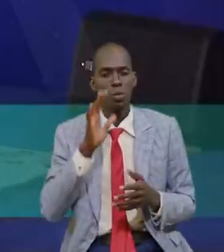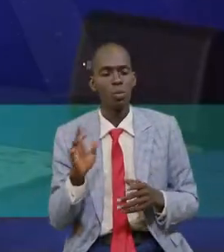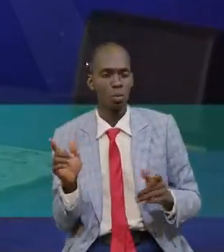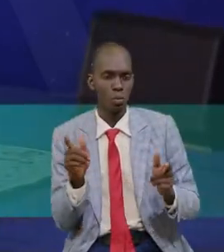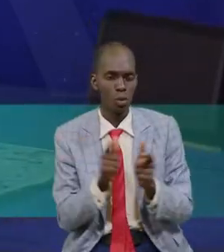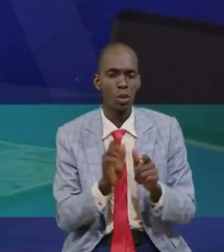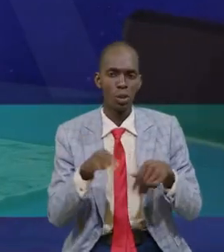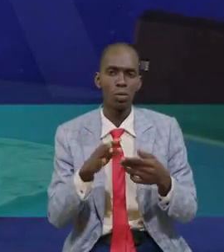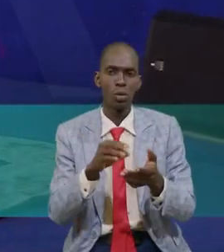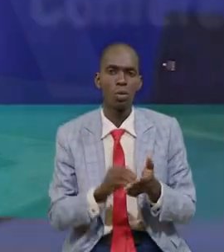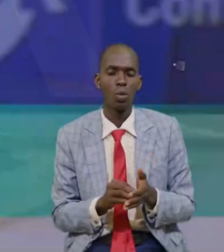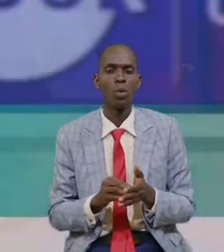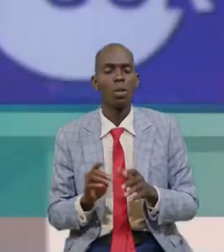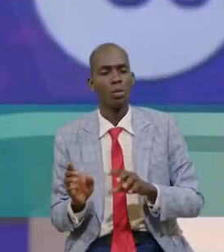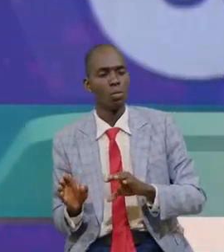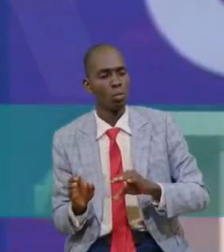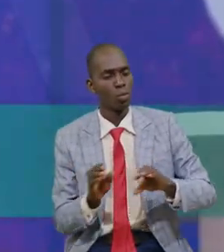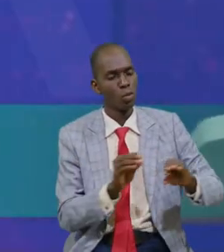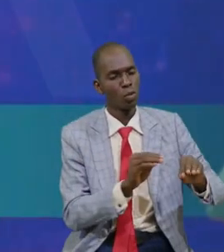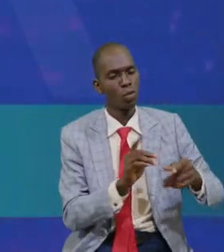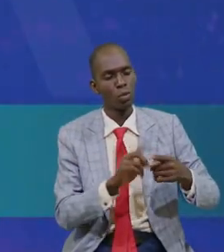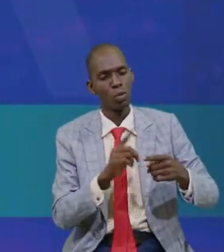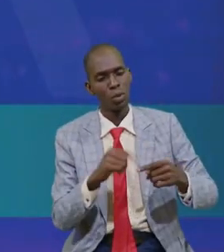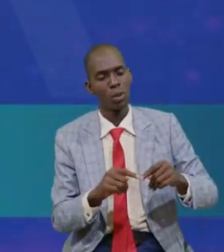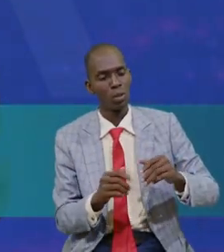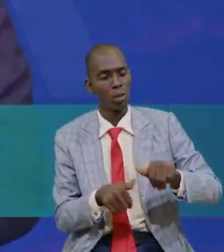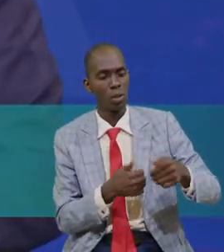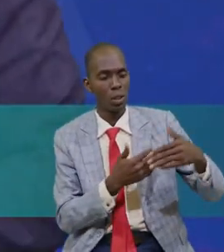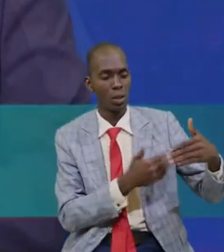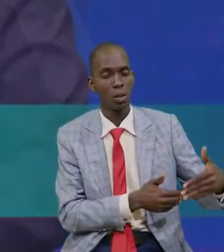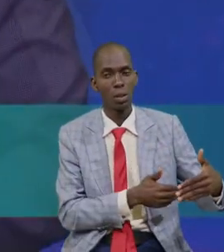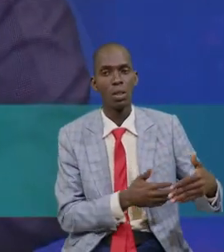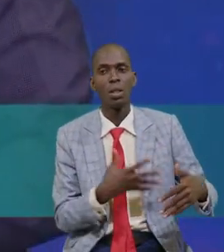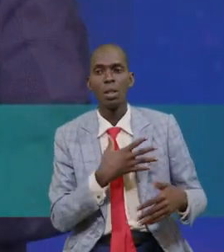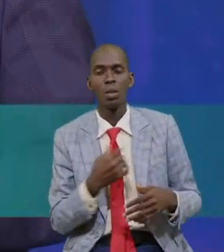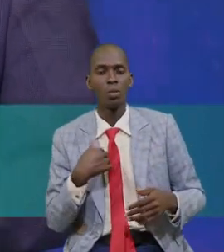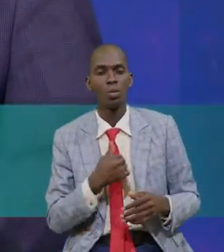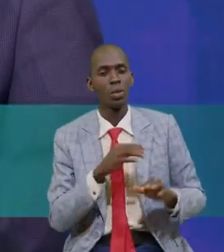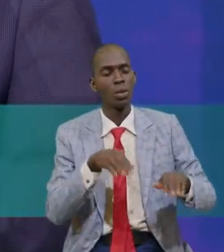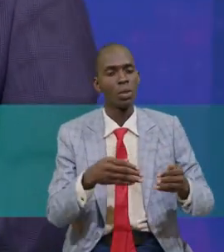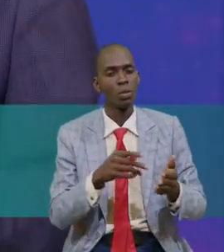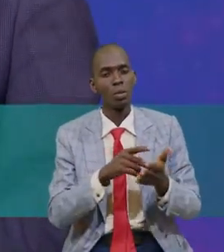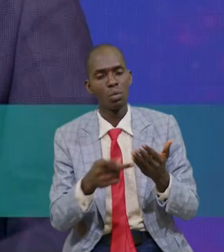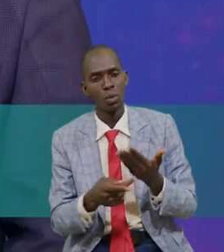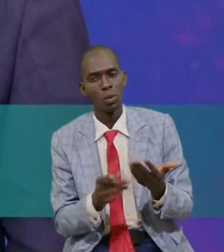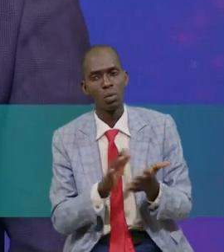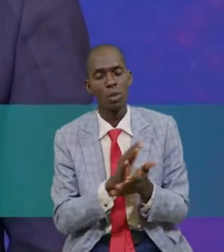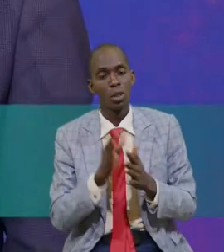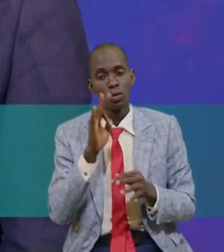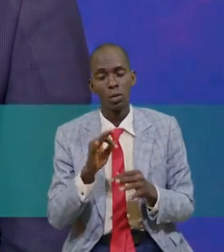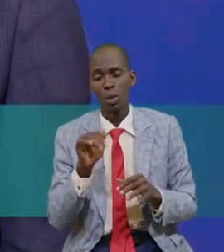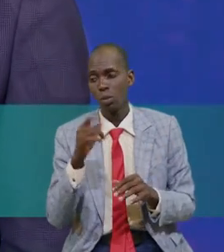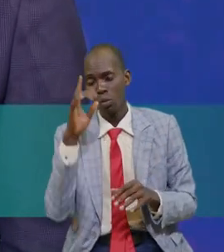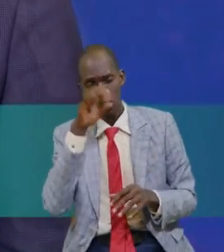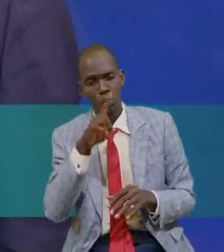to this side, the side of Camp Choir, and you know, we give. If they miss you out, what do?